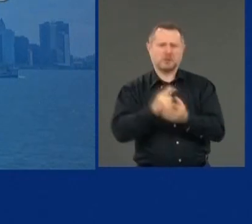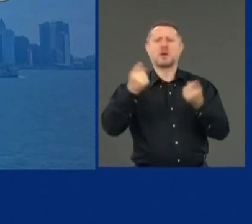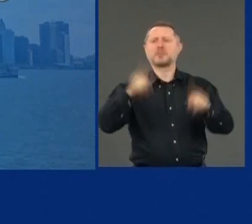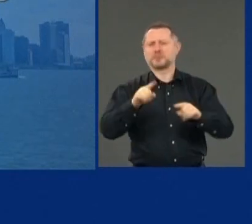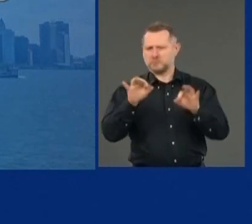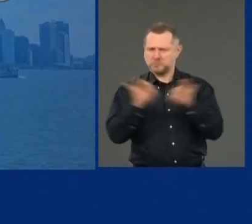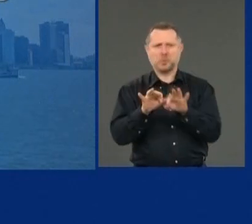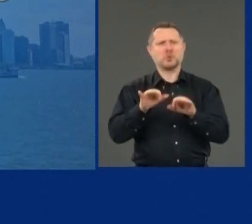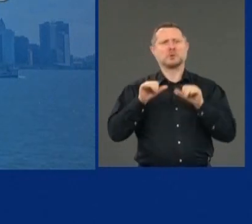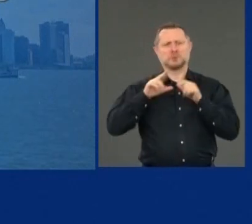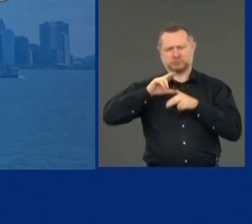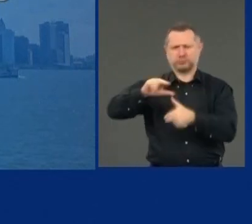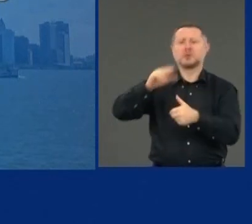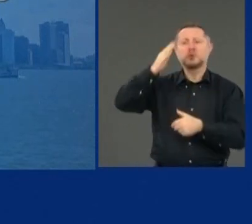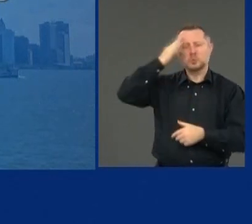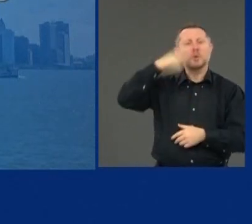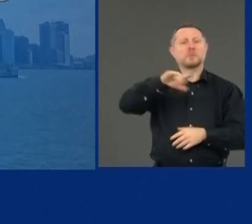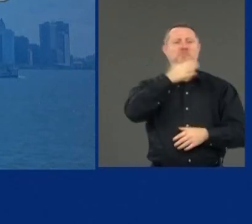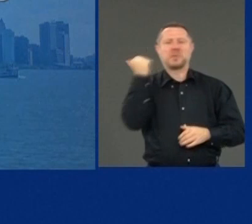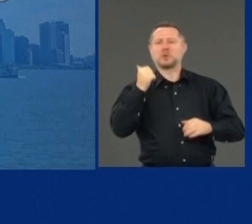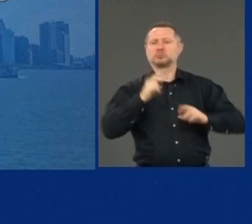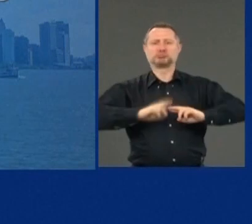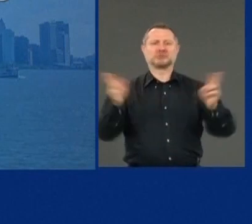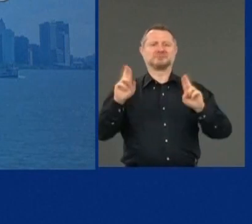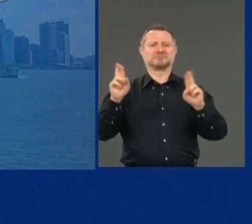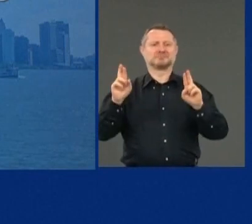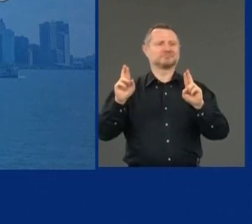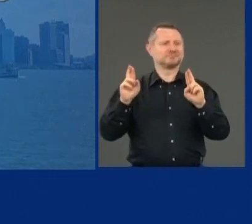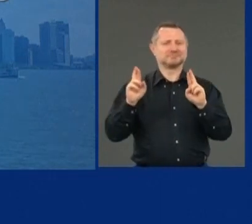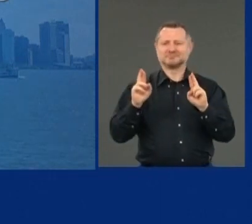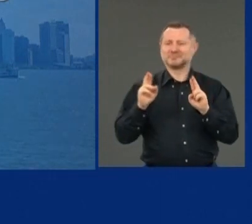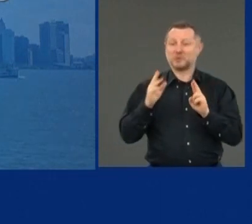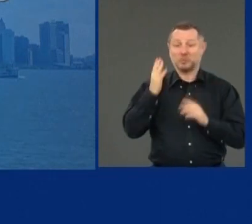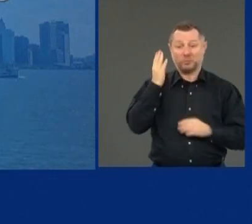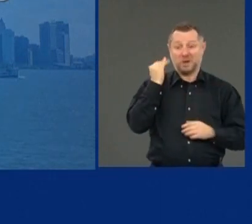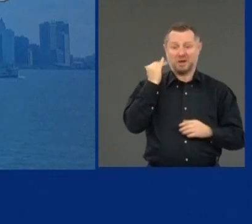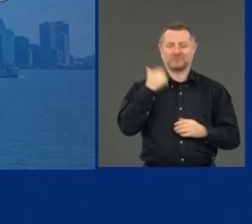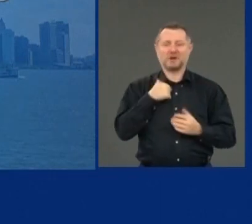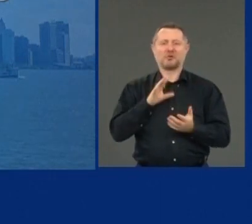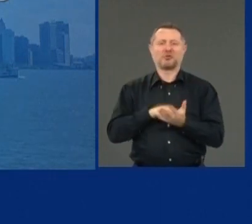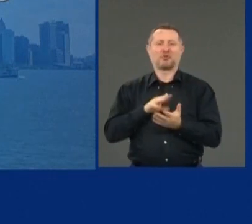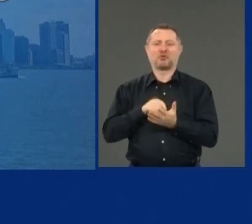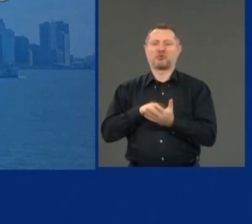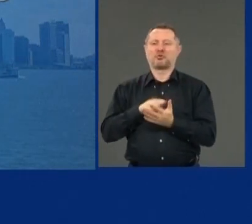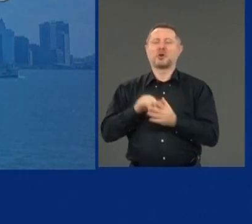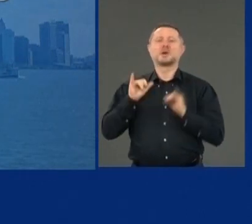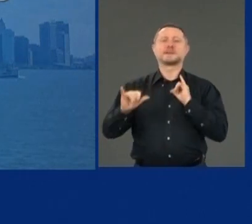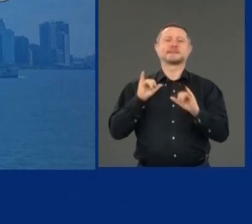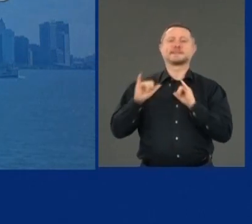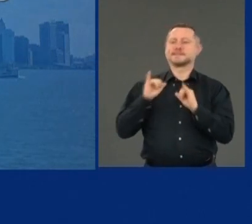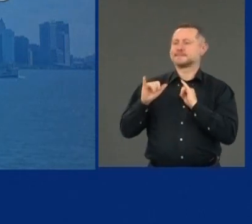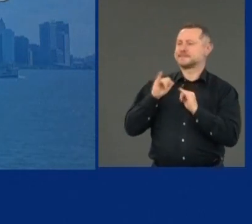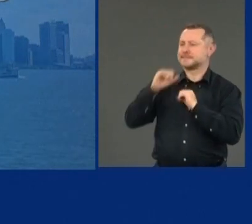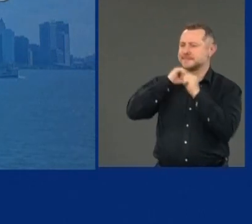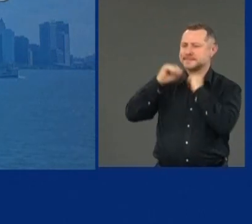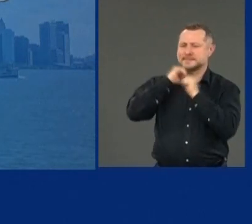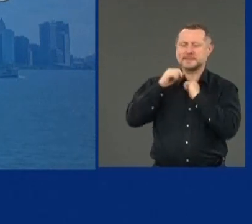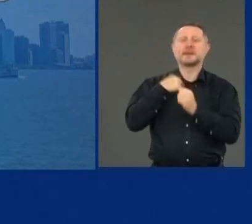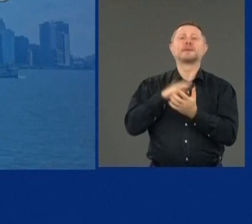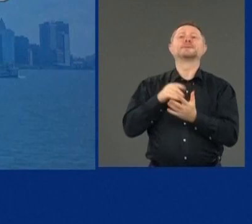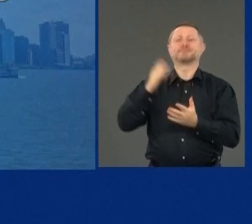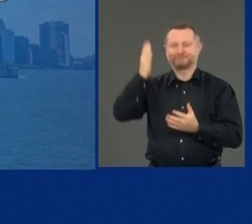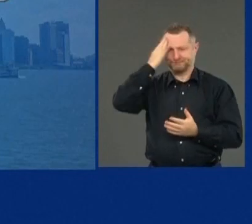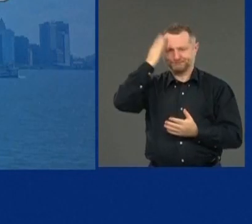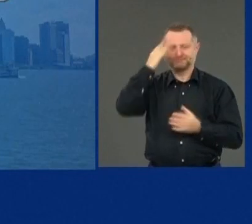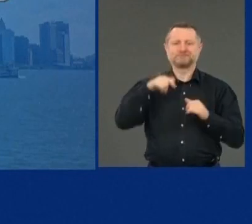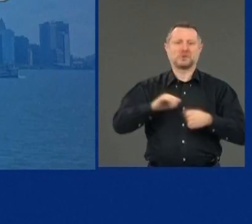fury, we're in a better position because we learned from Superstorm Sandy. Let's do the same thing here. What do we